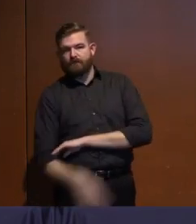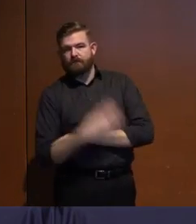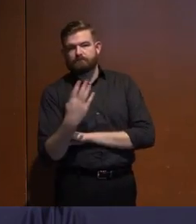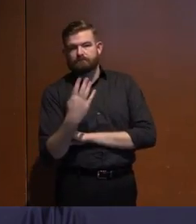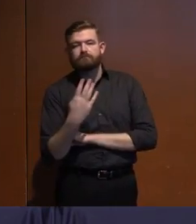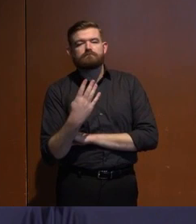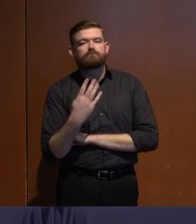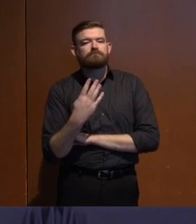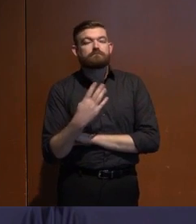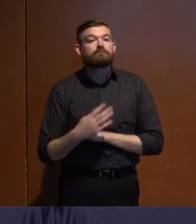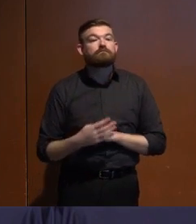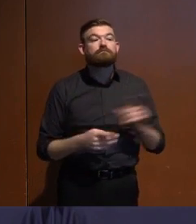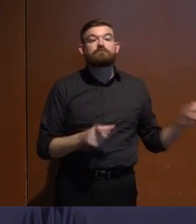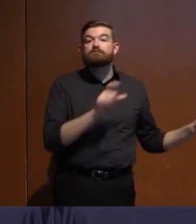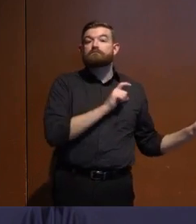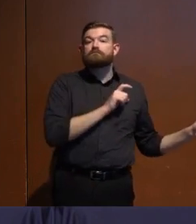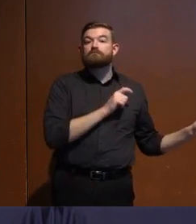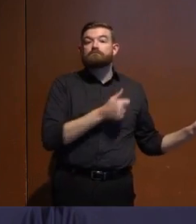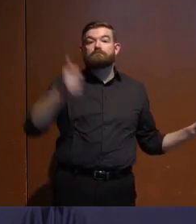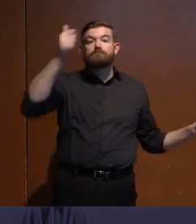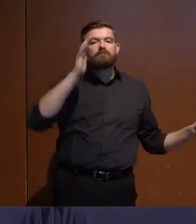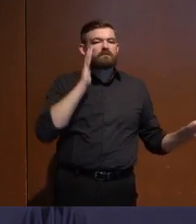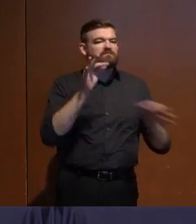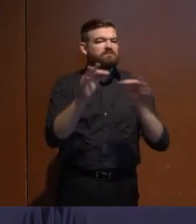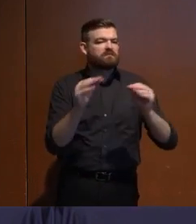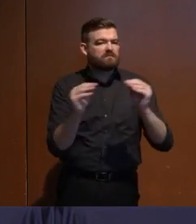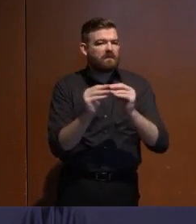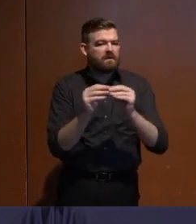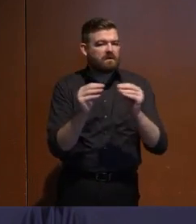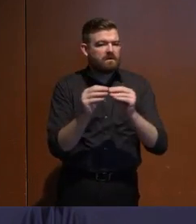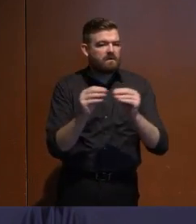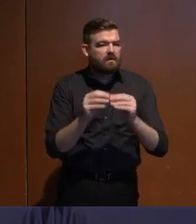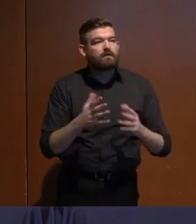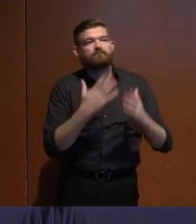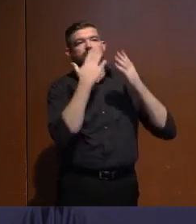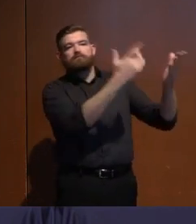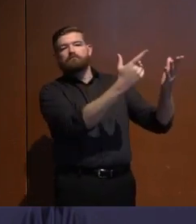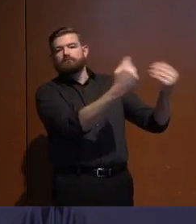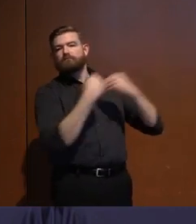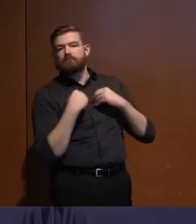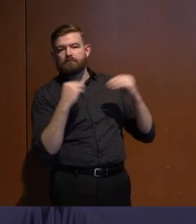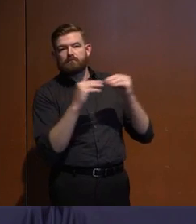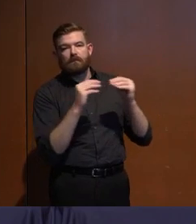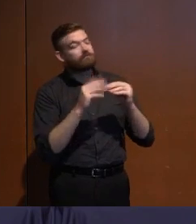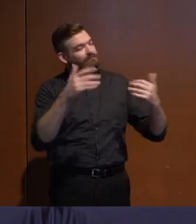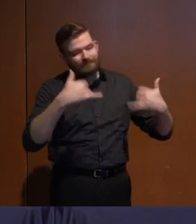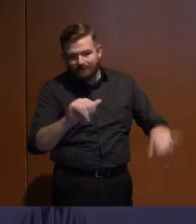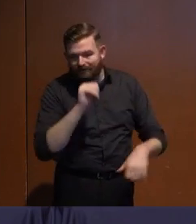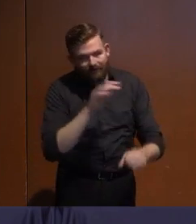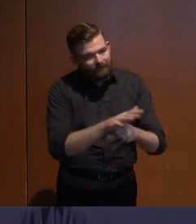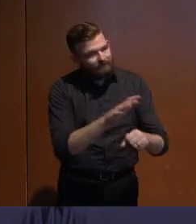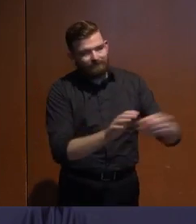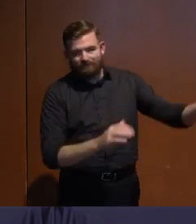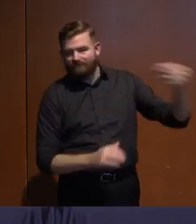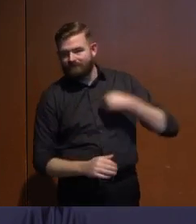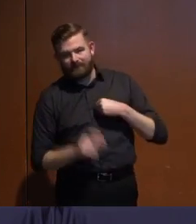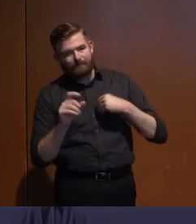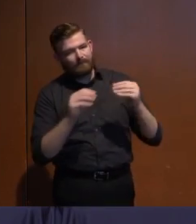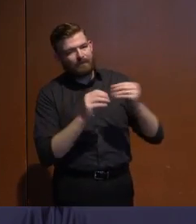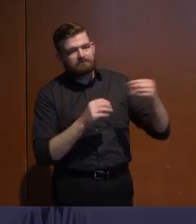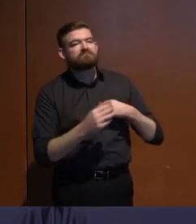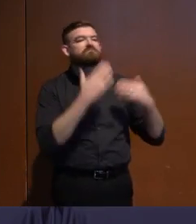minute. So we are thankful for that. Again, we have a long way to go, but I thank the President and Vice President for the